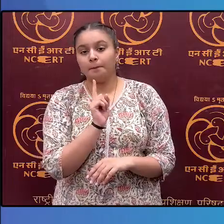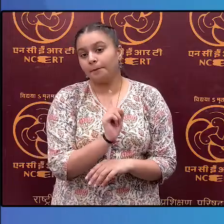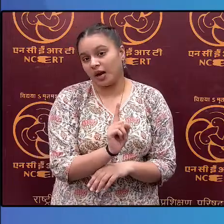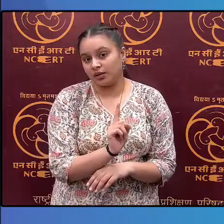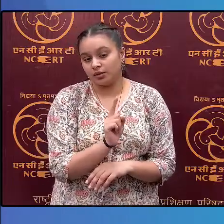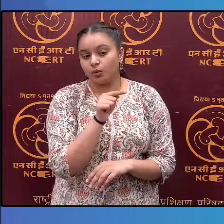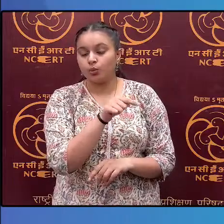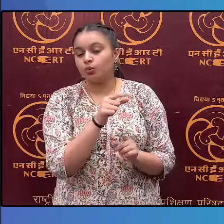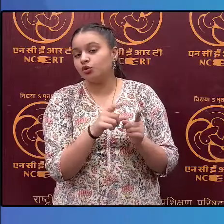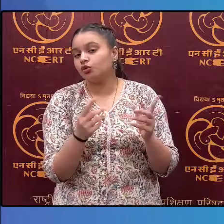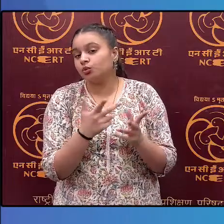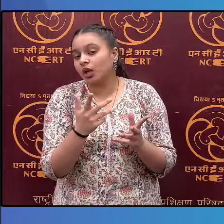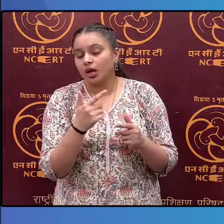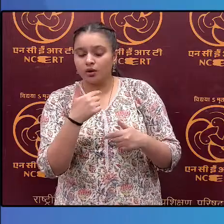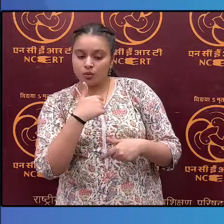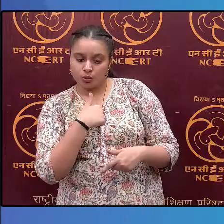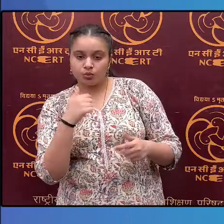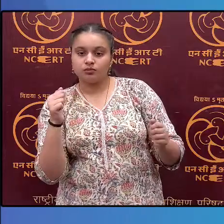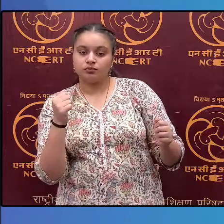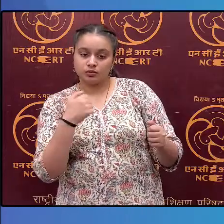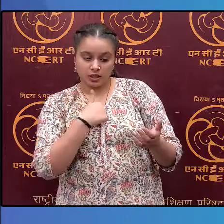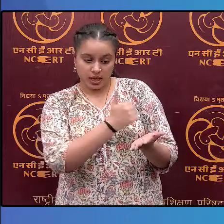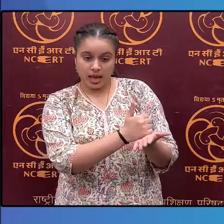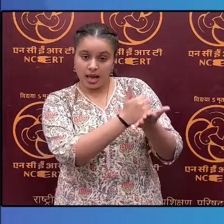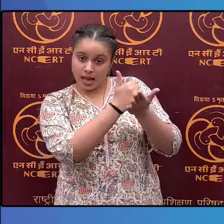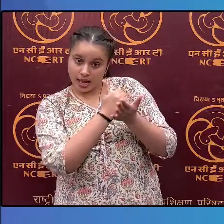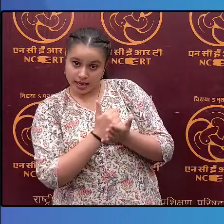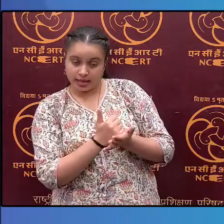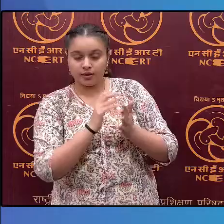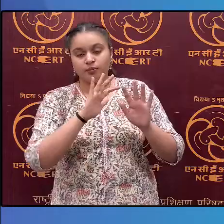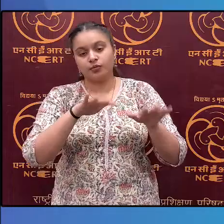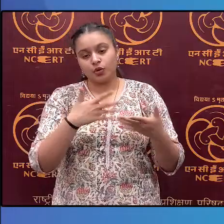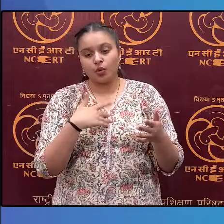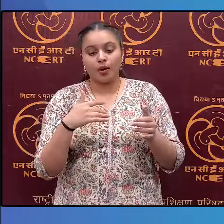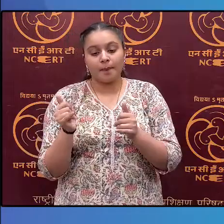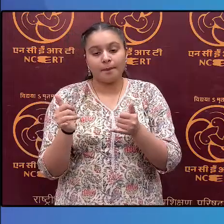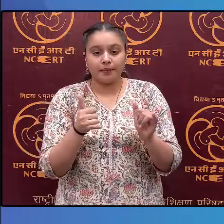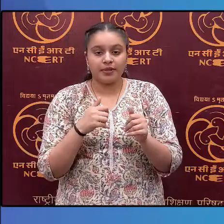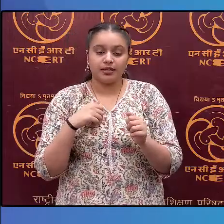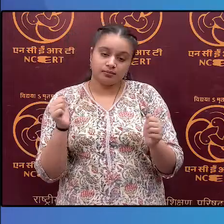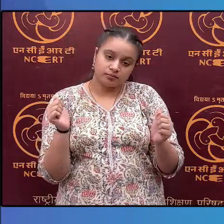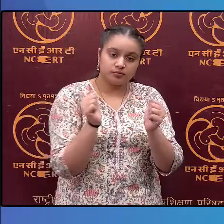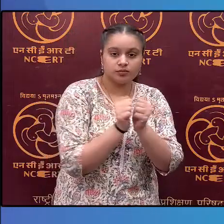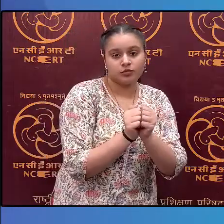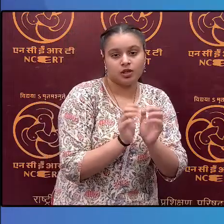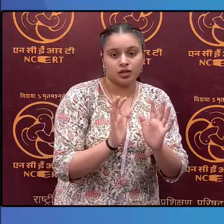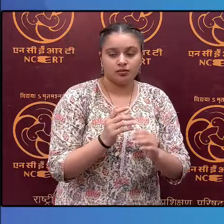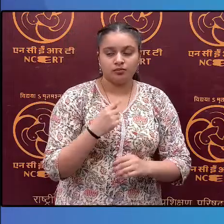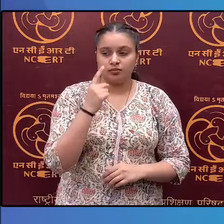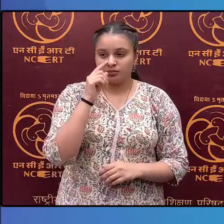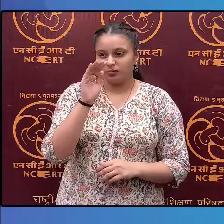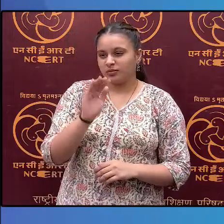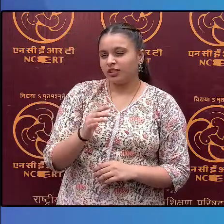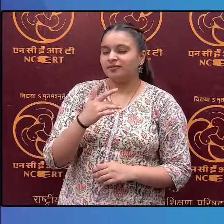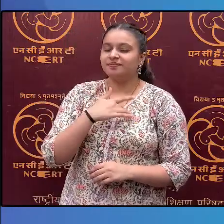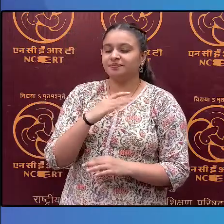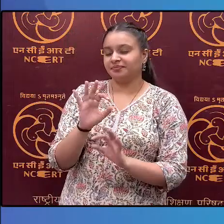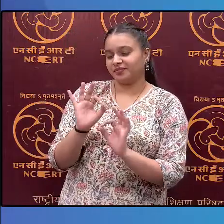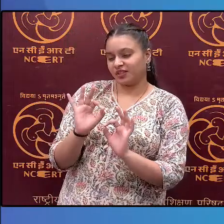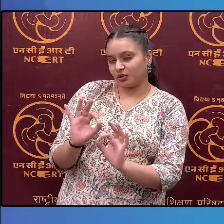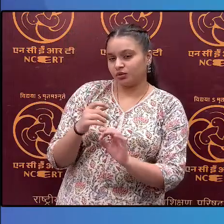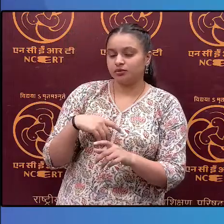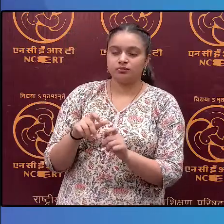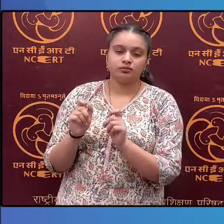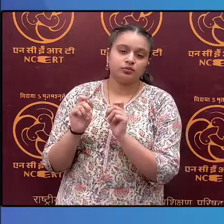what you have to do is you have to help me and let me play with you. So, Meena was a kind girl. She was like, all